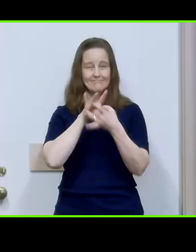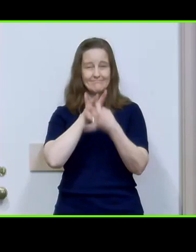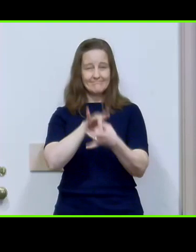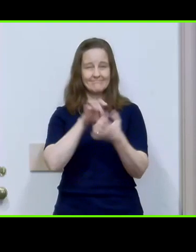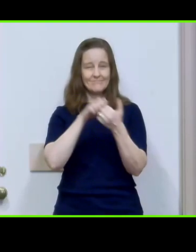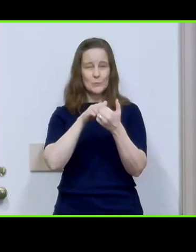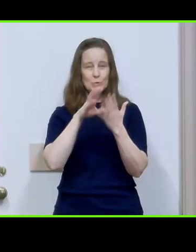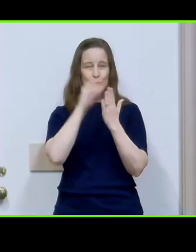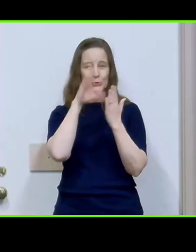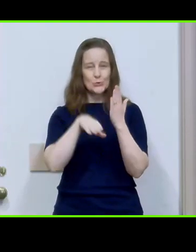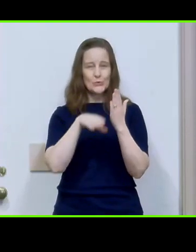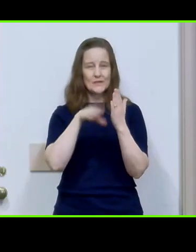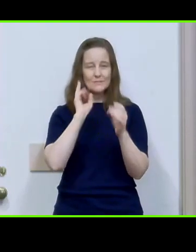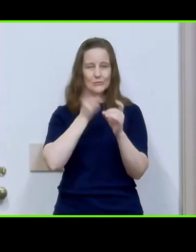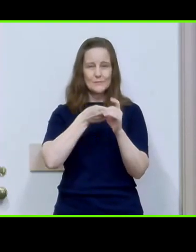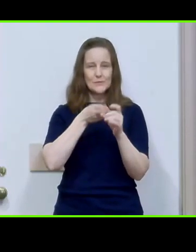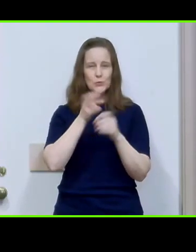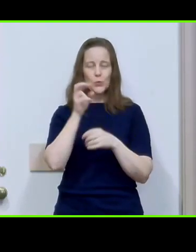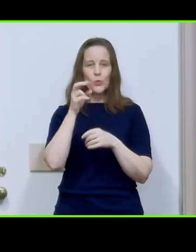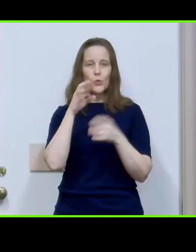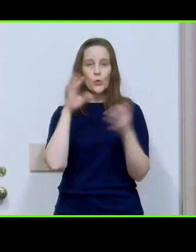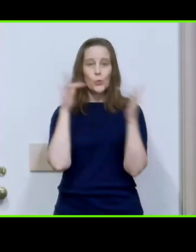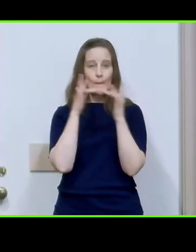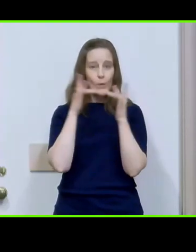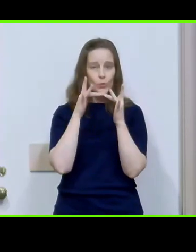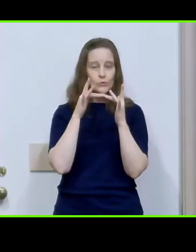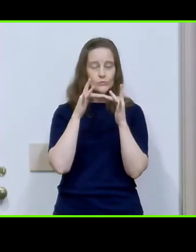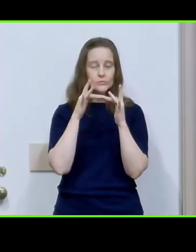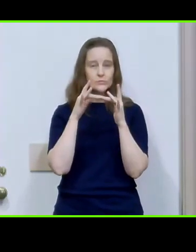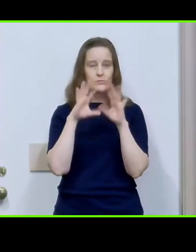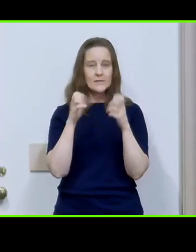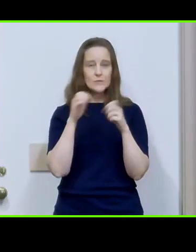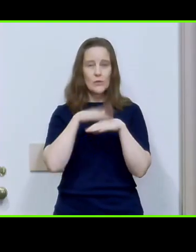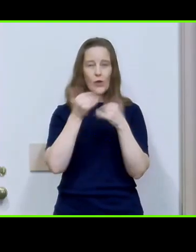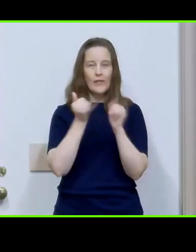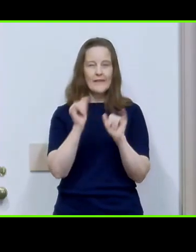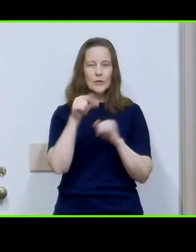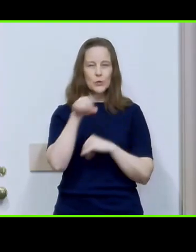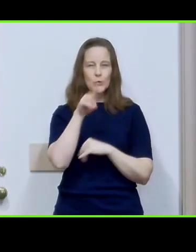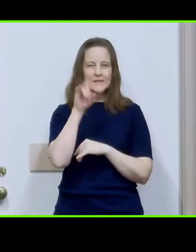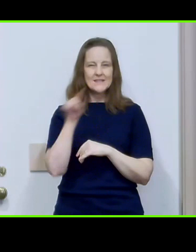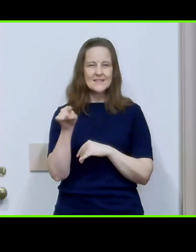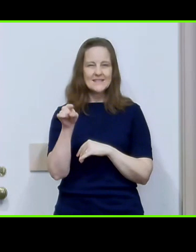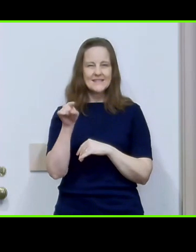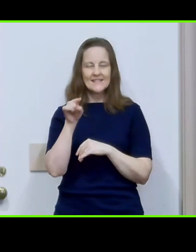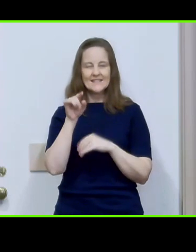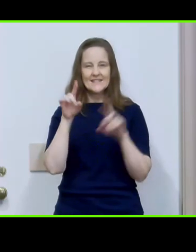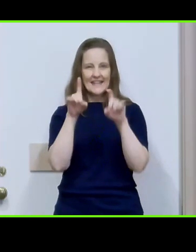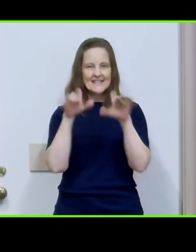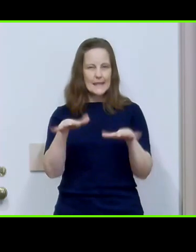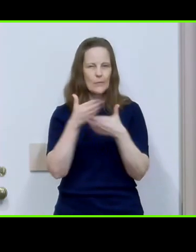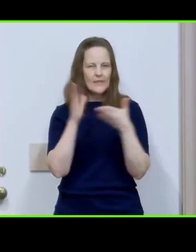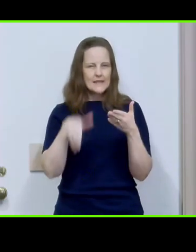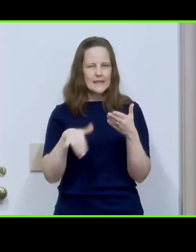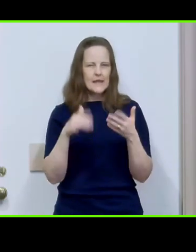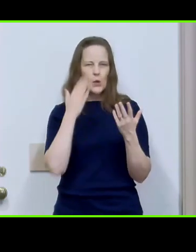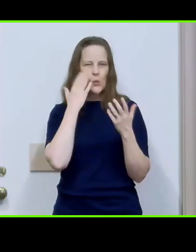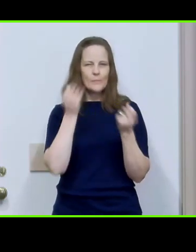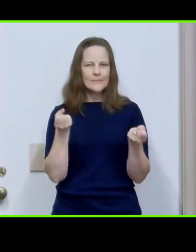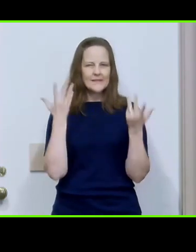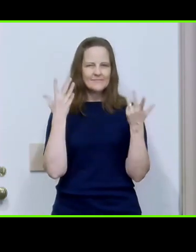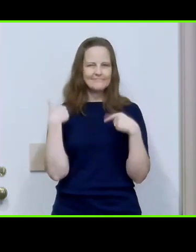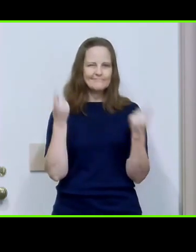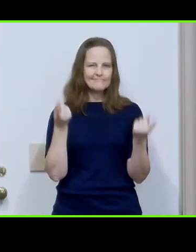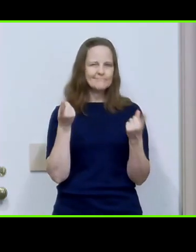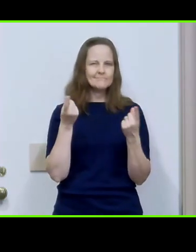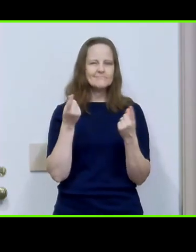students participating via remote modalities with online quizzes and exams. I know that, you know, a lot of this has been done since March,